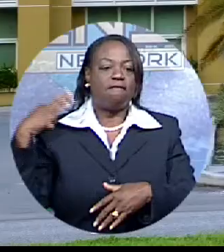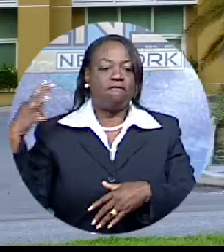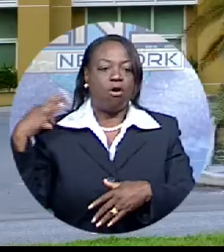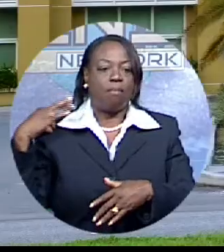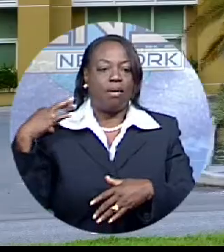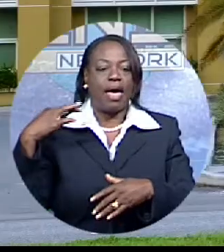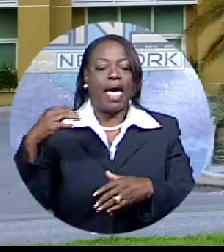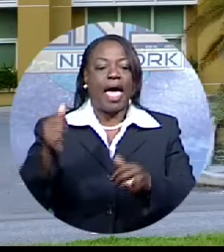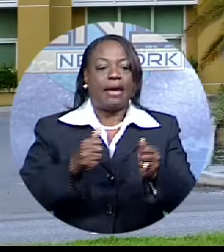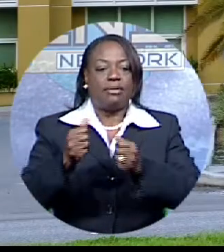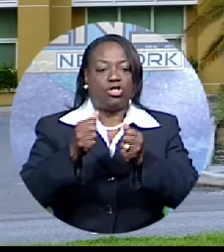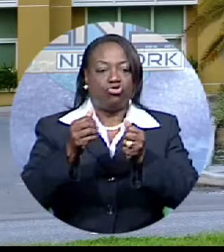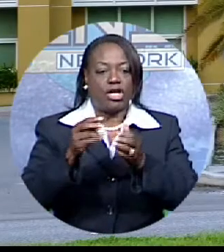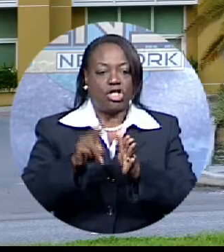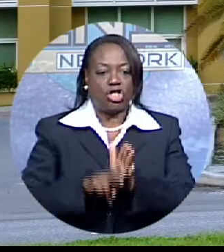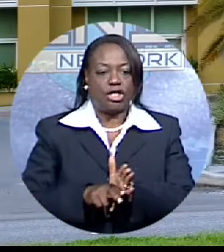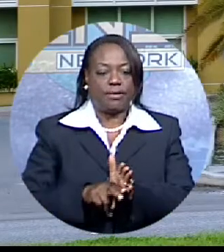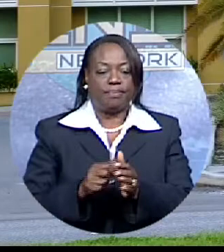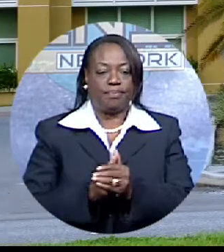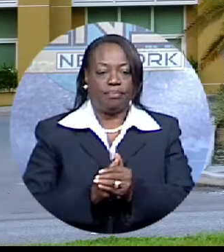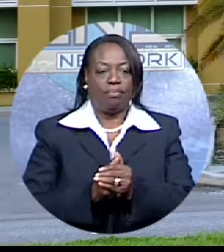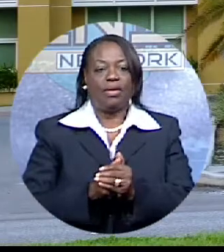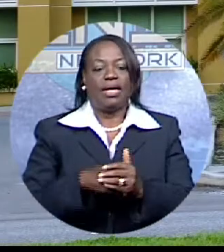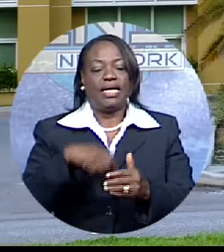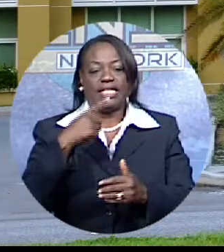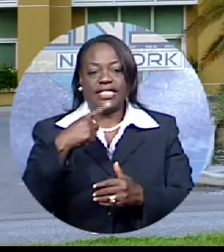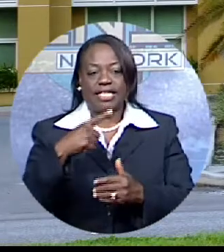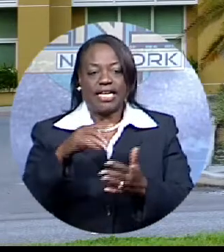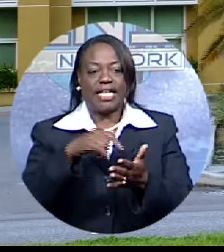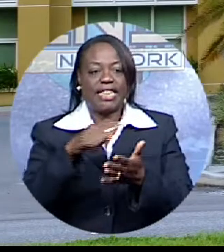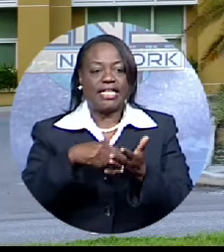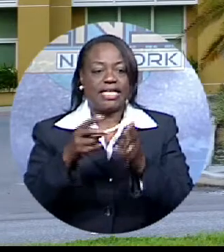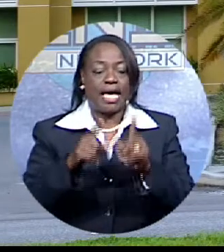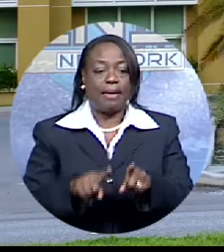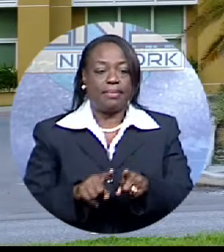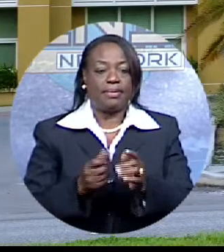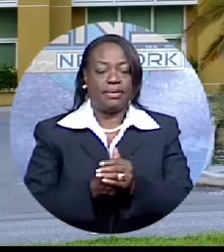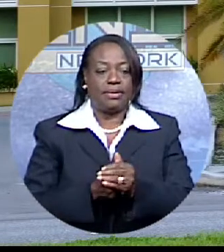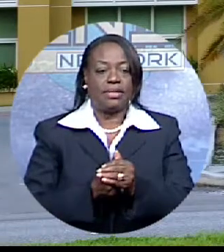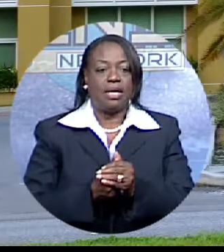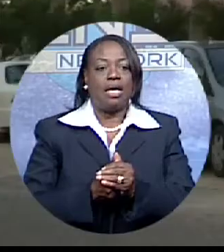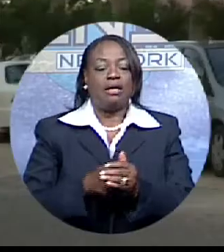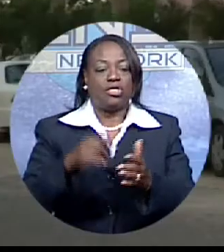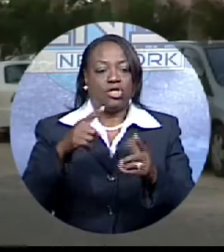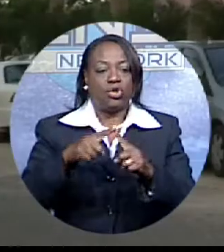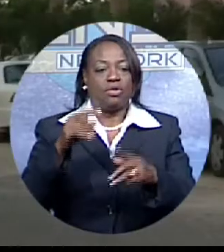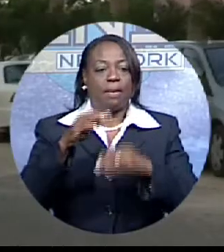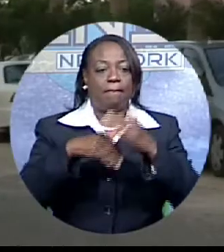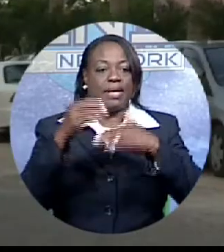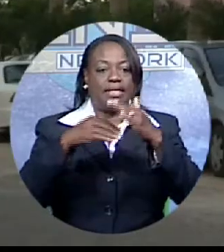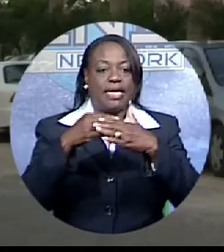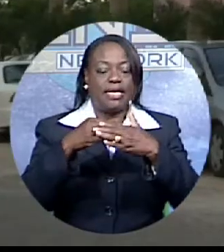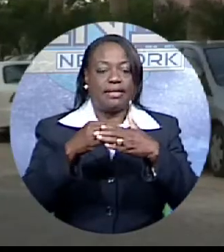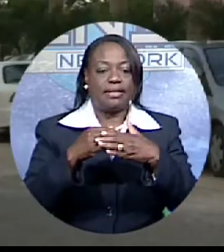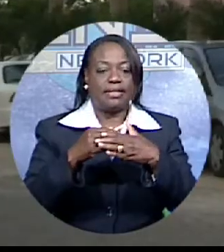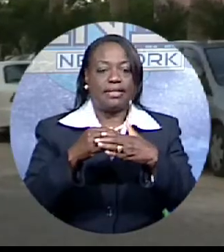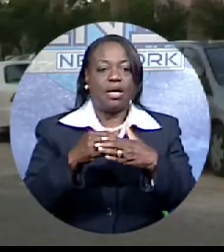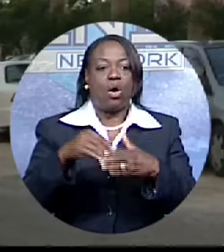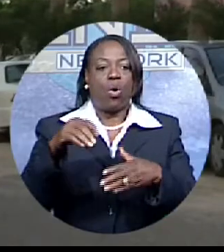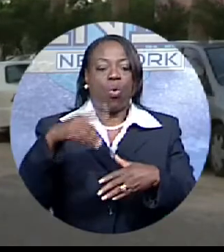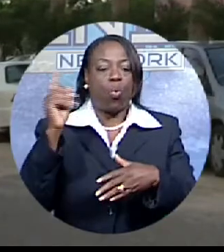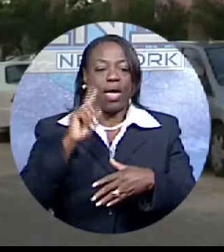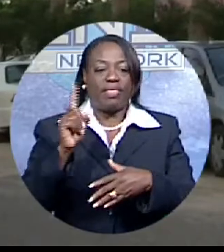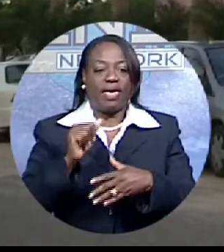because of structural challenges after being occupied in some cases for just over 1 year. The Nassau Street complex, built